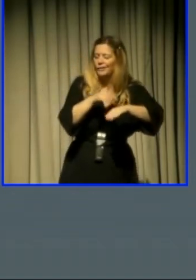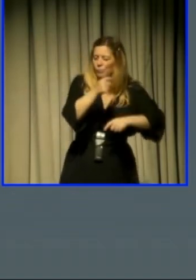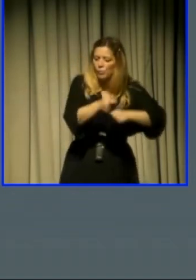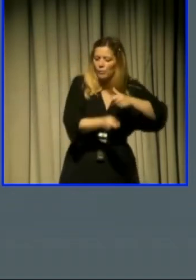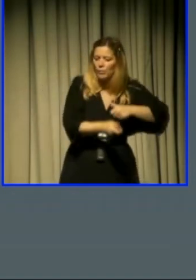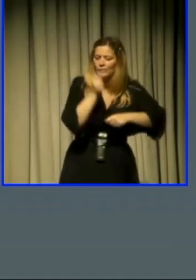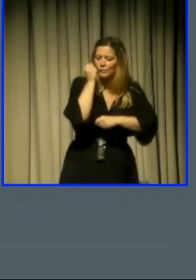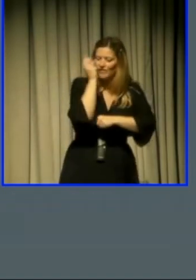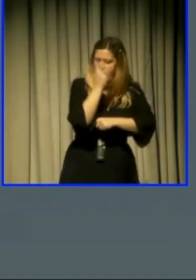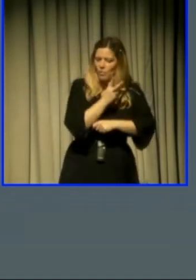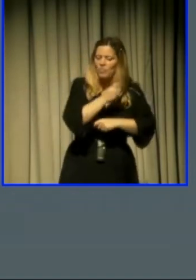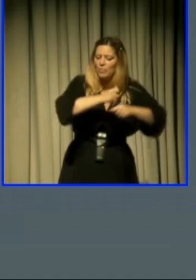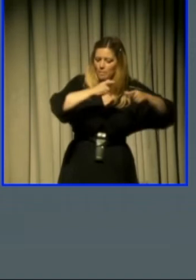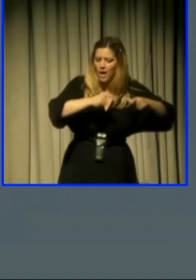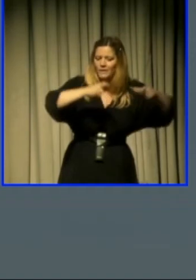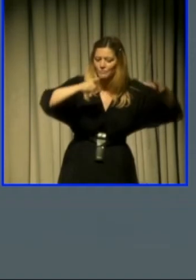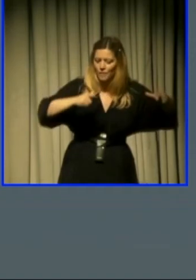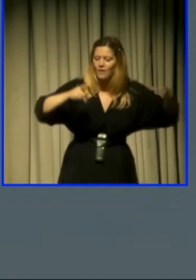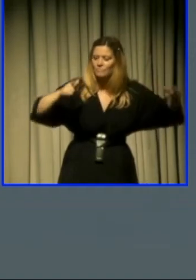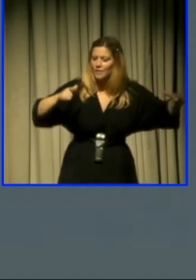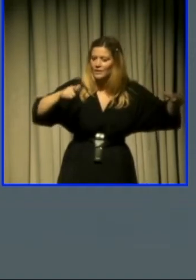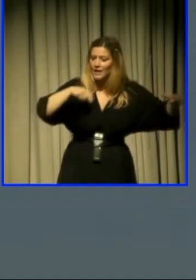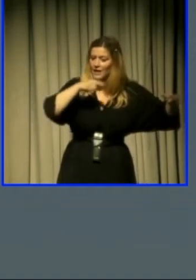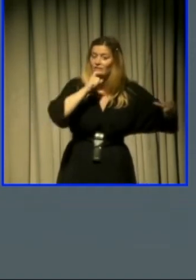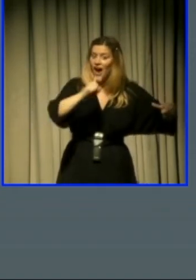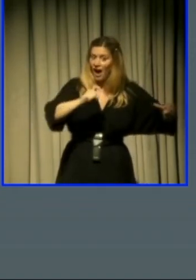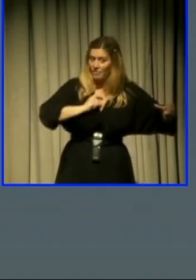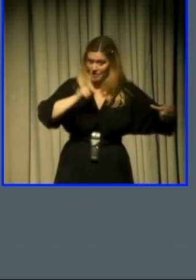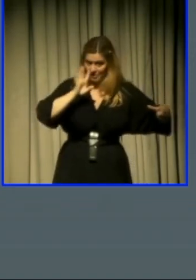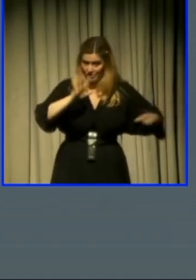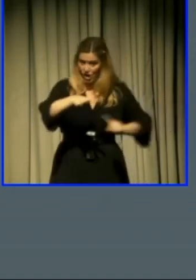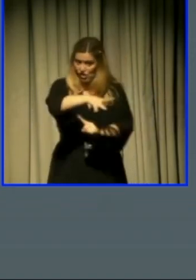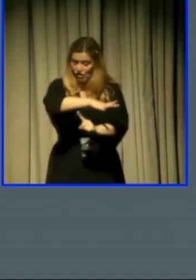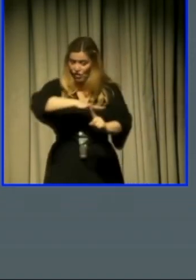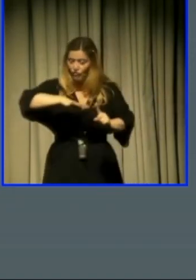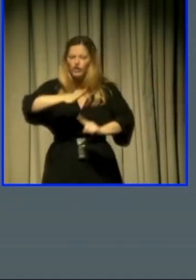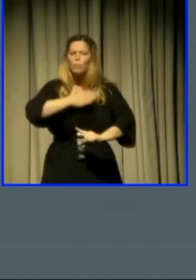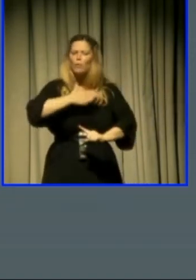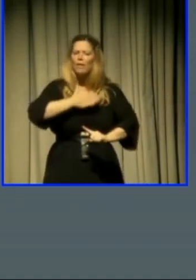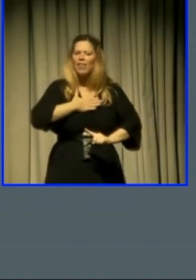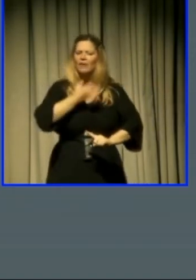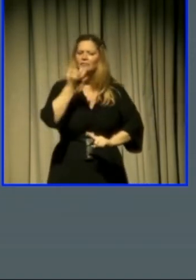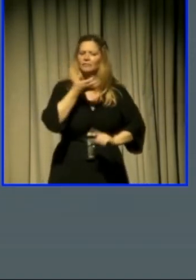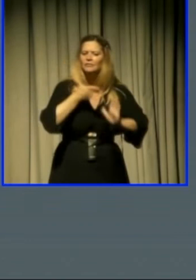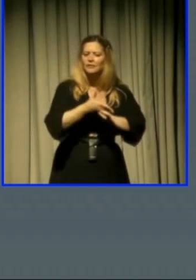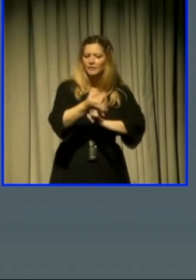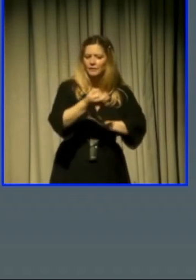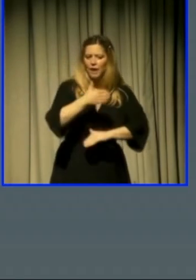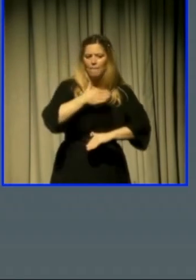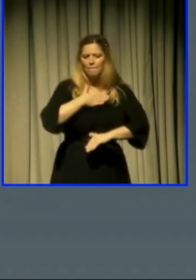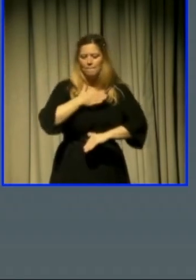And it really puts us into context of what is ownership, what belongs to me.